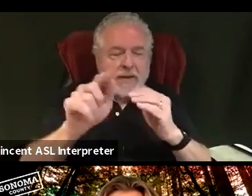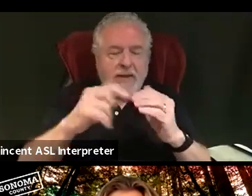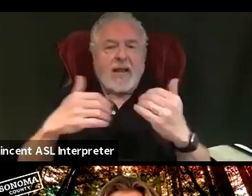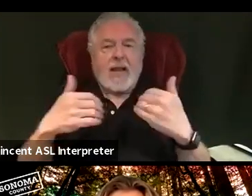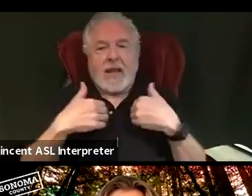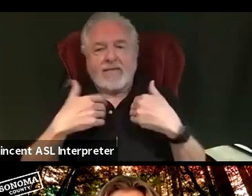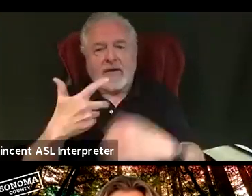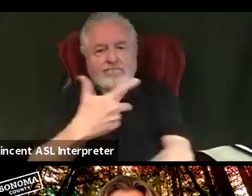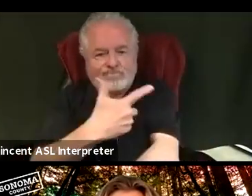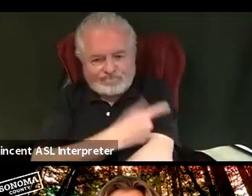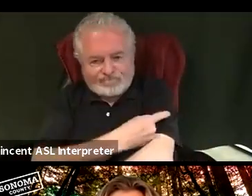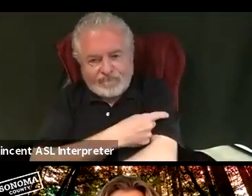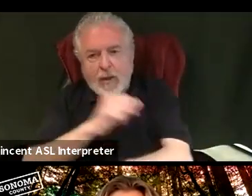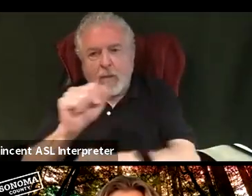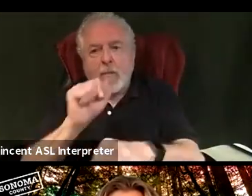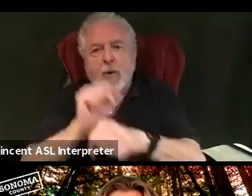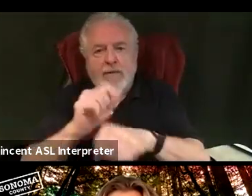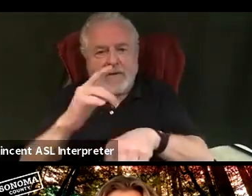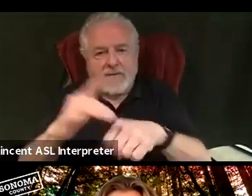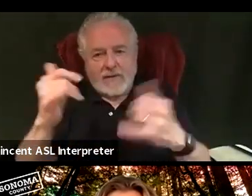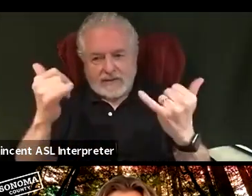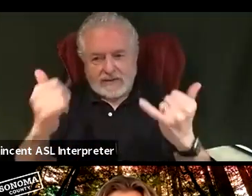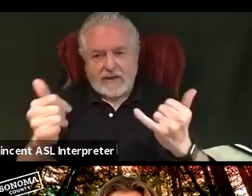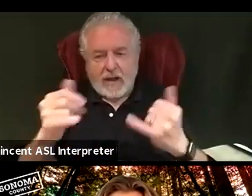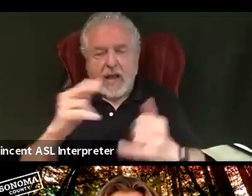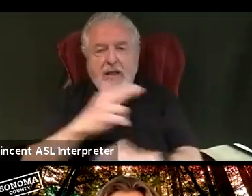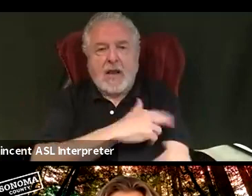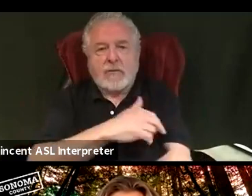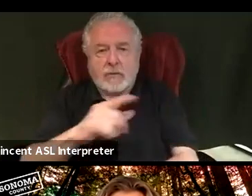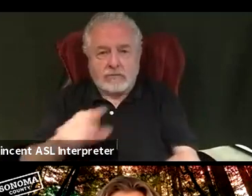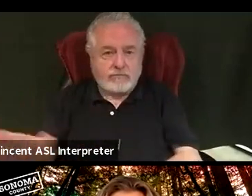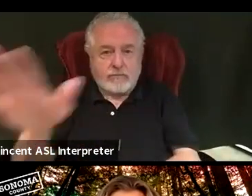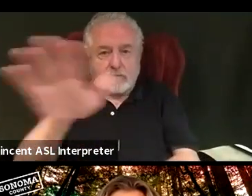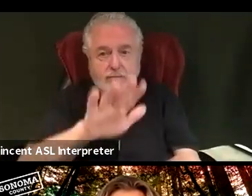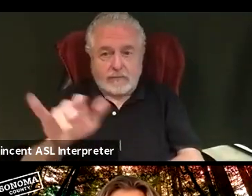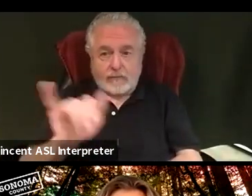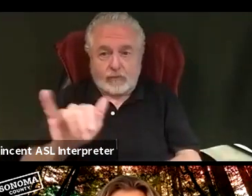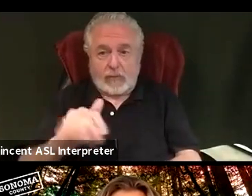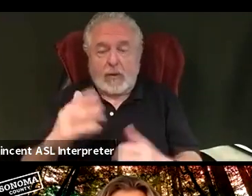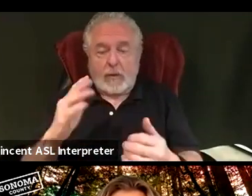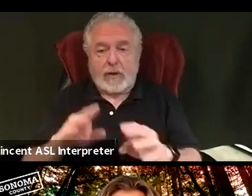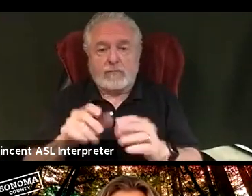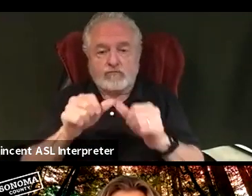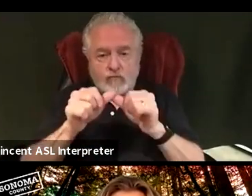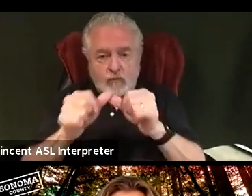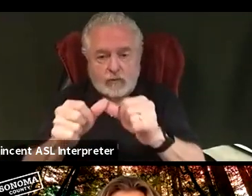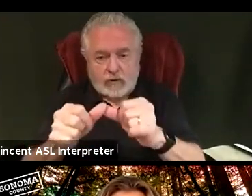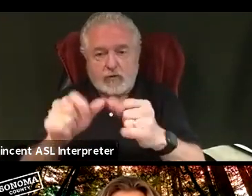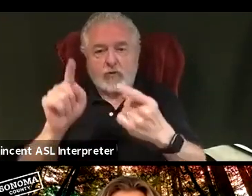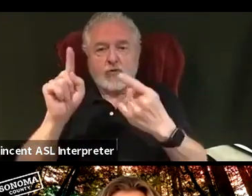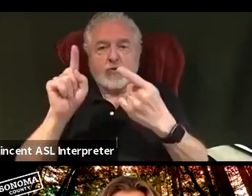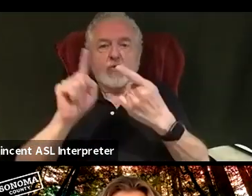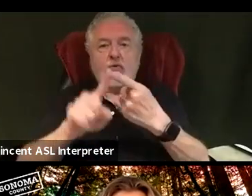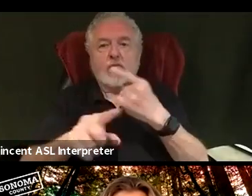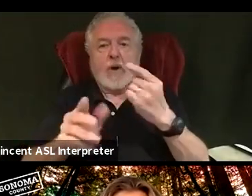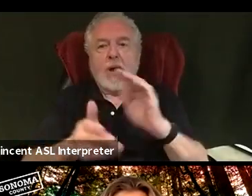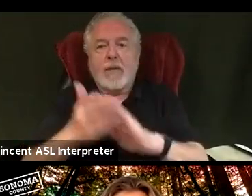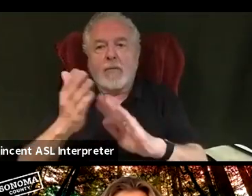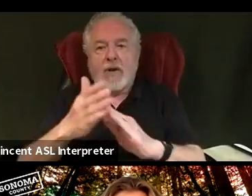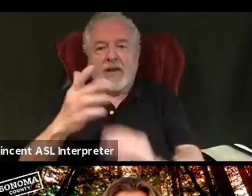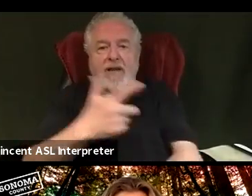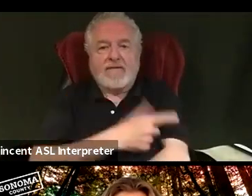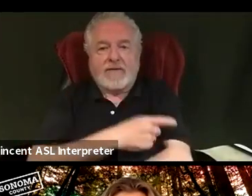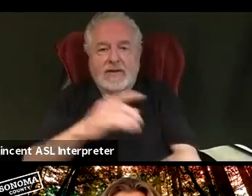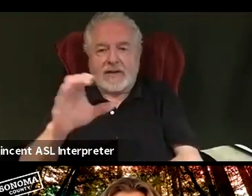have vaccine appointments available now, and the hospitals across the county will be continuing to operate